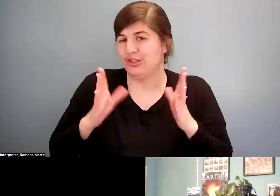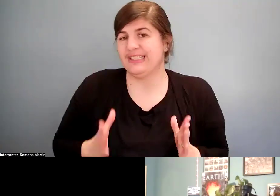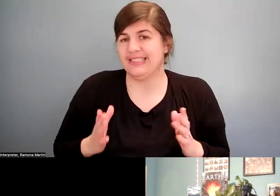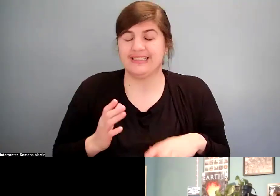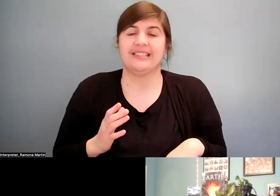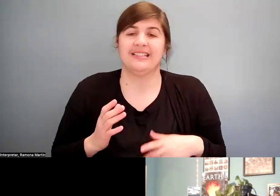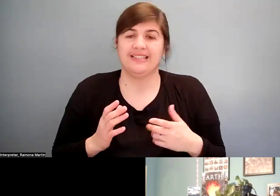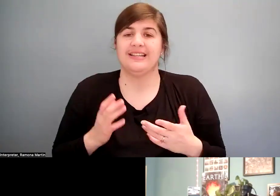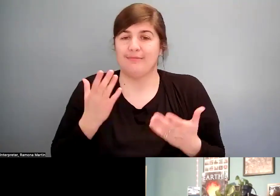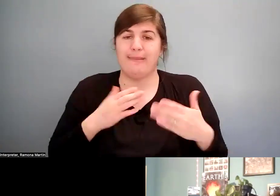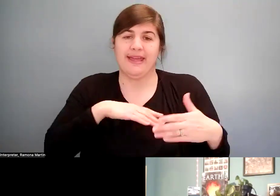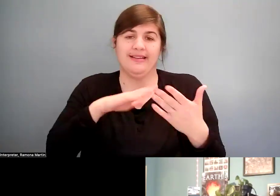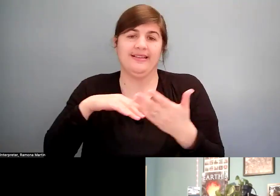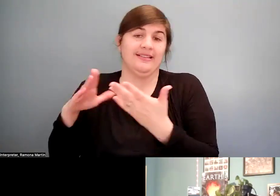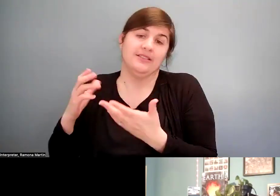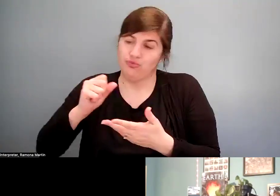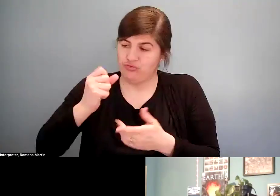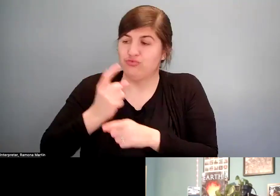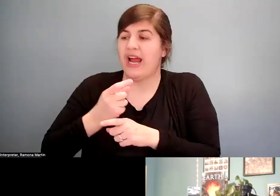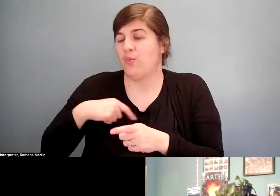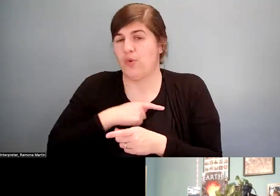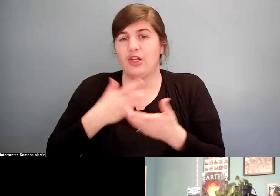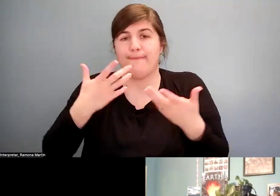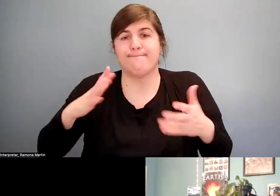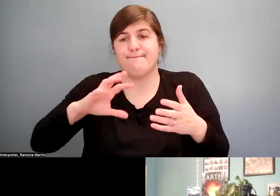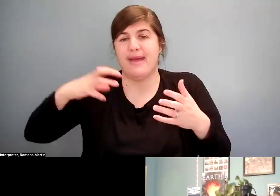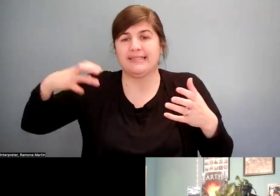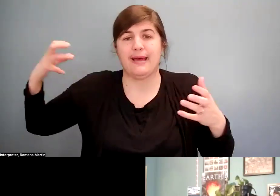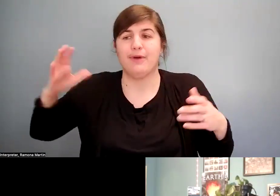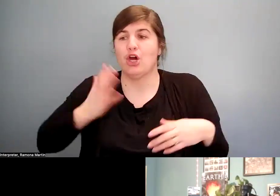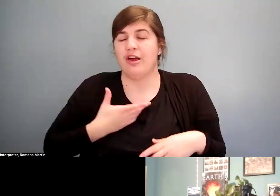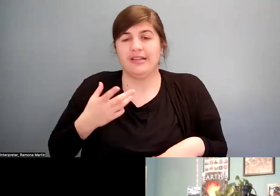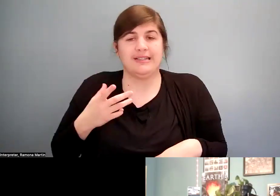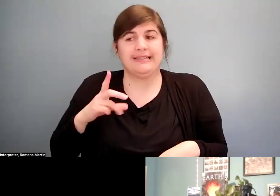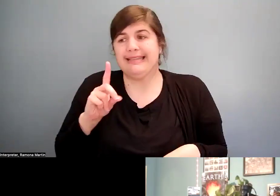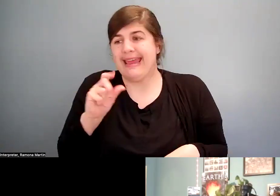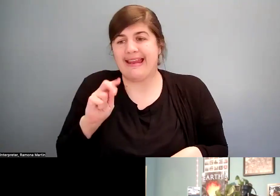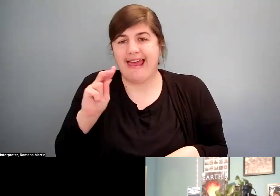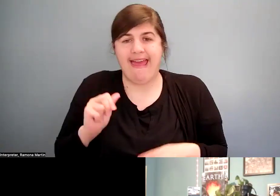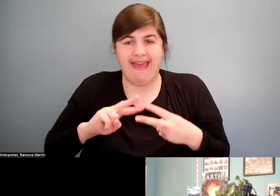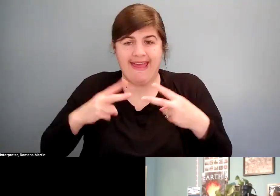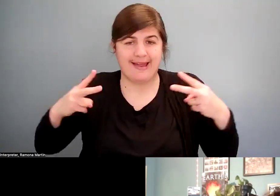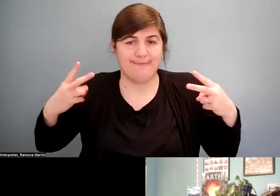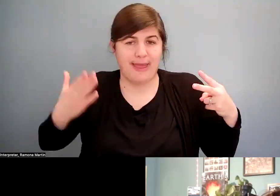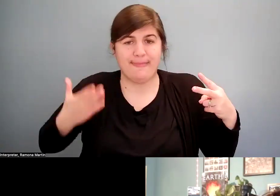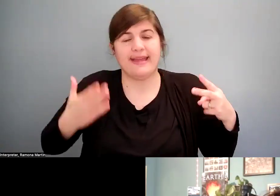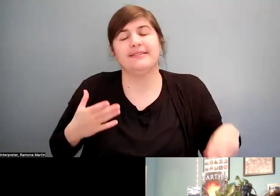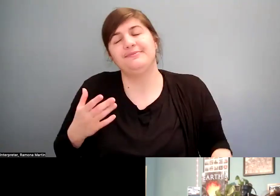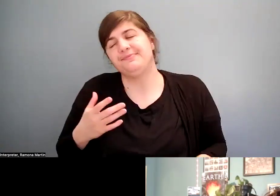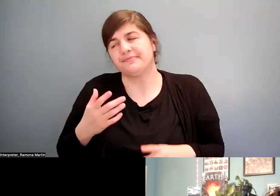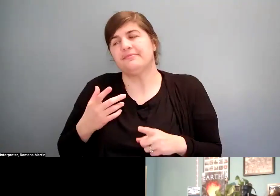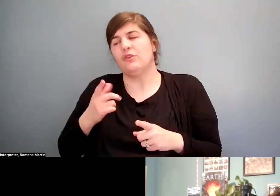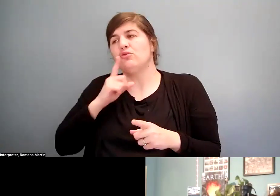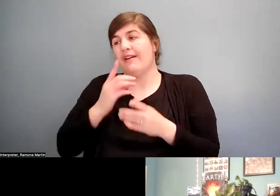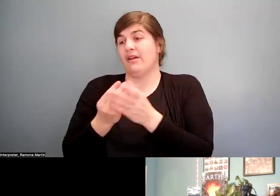Yes, closer, but sometimes we get into stuff that could mess with our DNA. You don't want to like yeah, eat closer it by contact. accident. Yeah. At least the things we're dealing with in volcanology